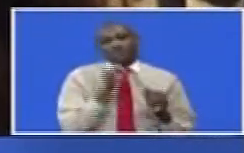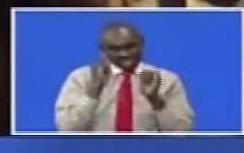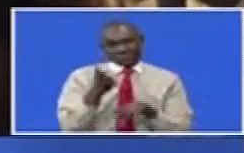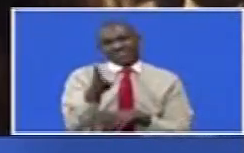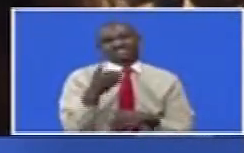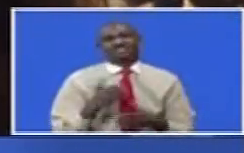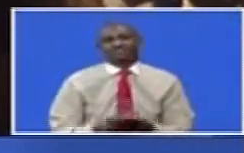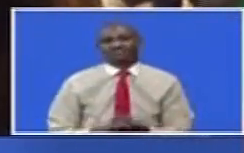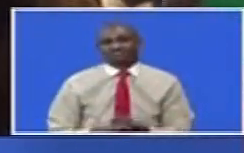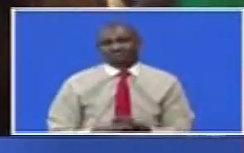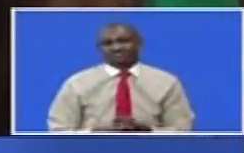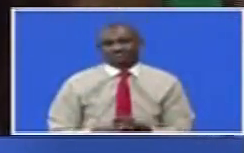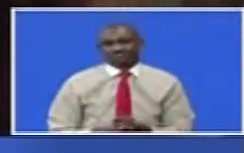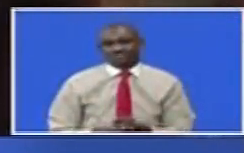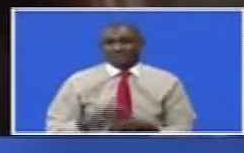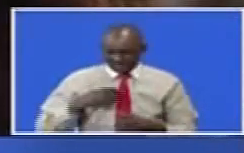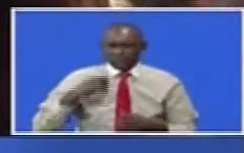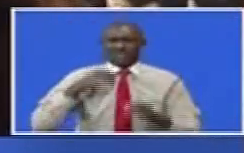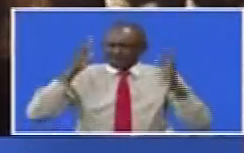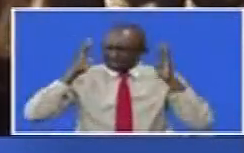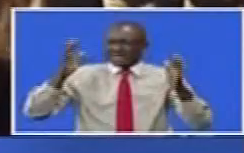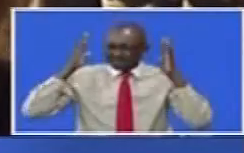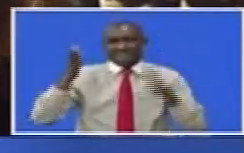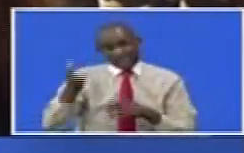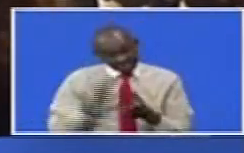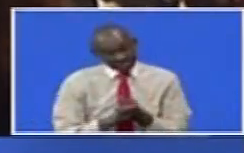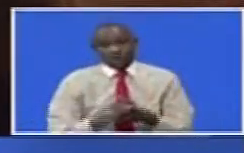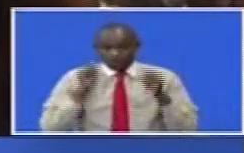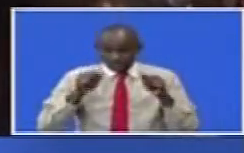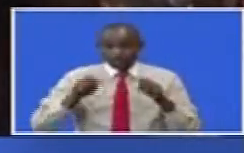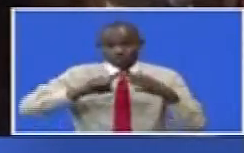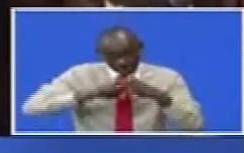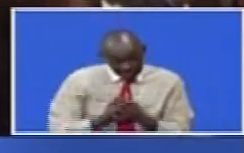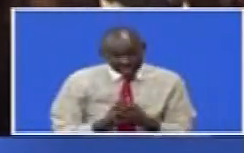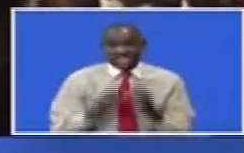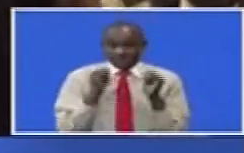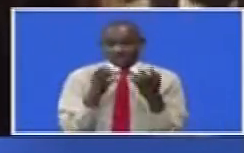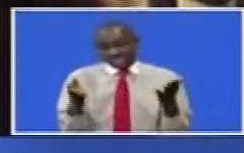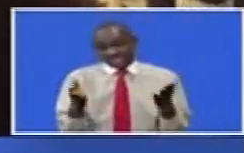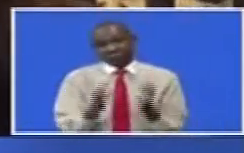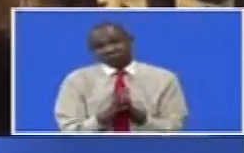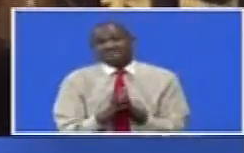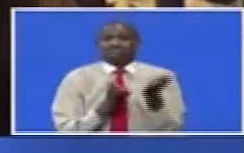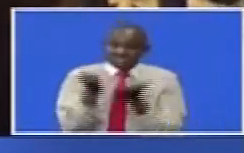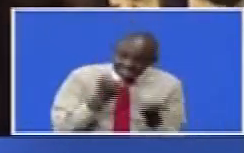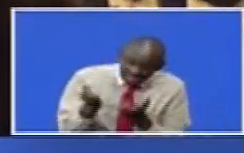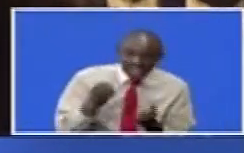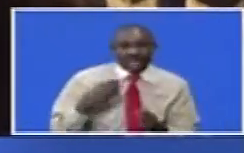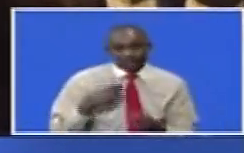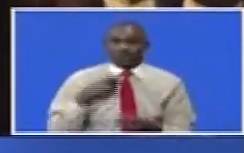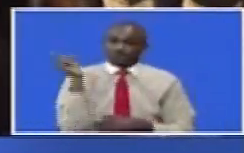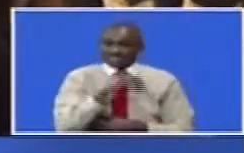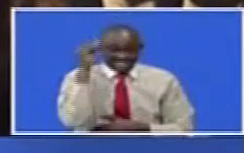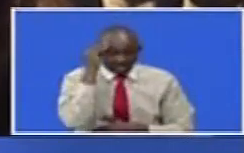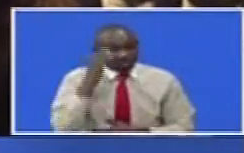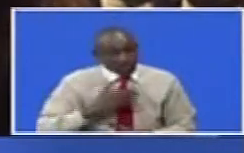in 2016? 2016, I'm looking for bigger things. I'm looking to start new and better things in terms of business and finishing my